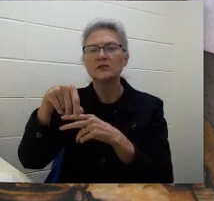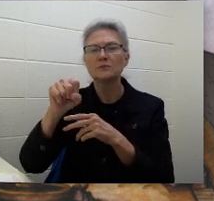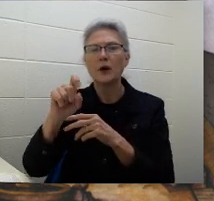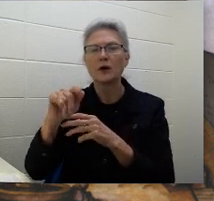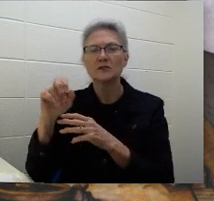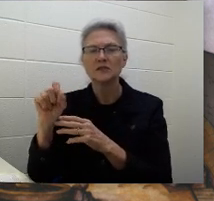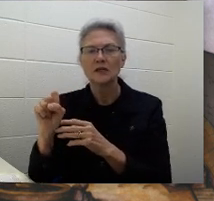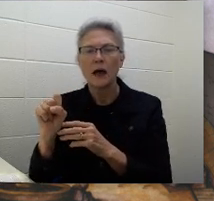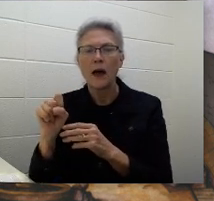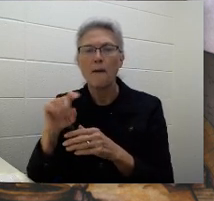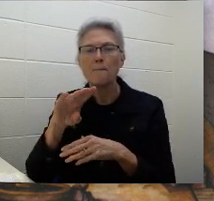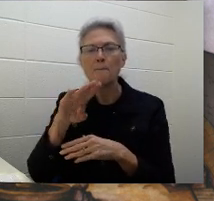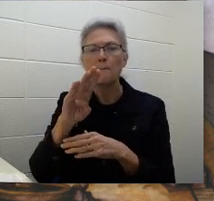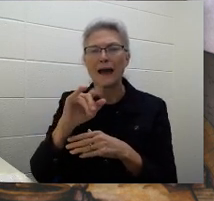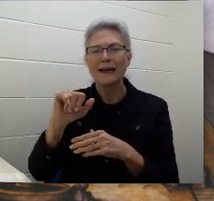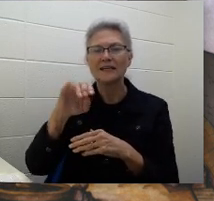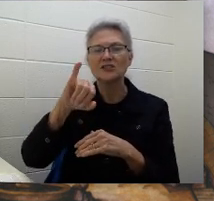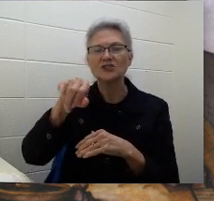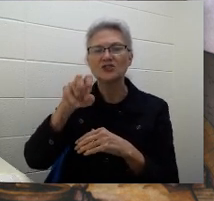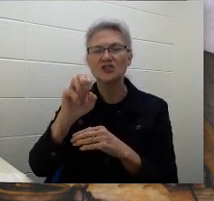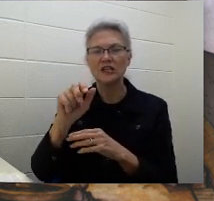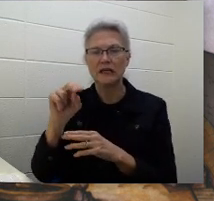by Janine Despois.